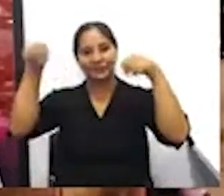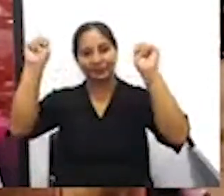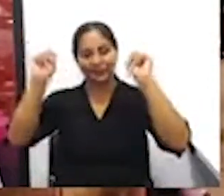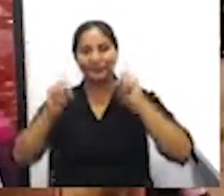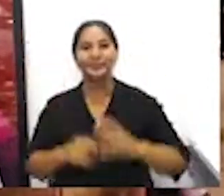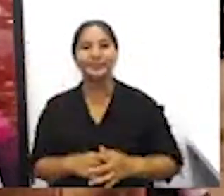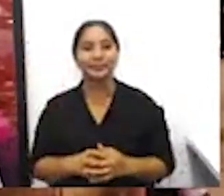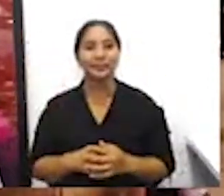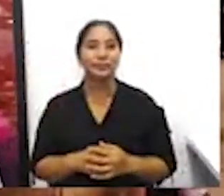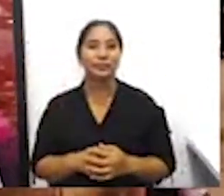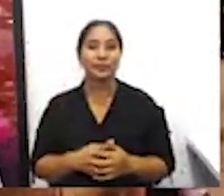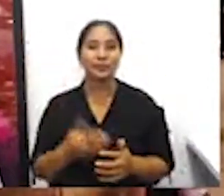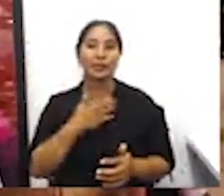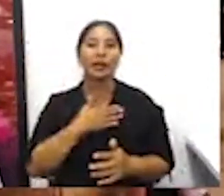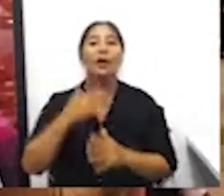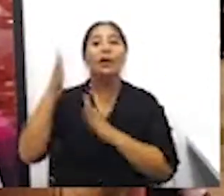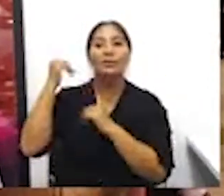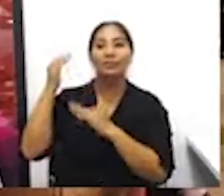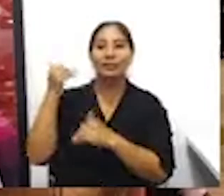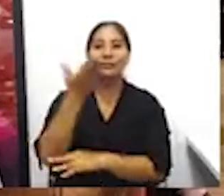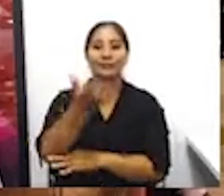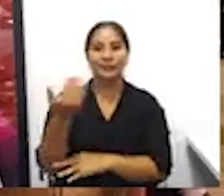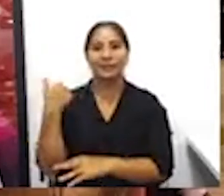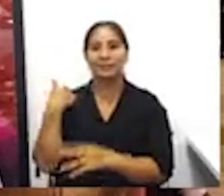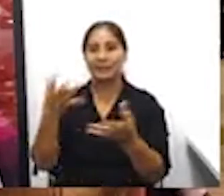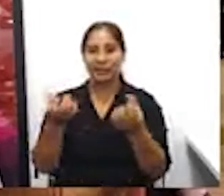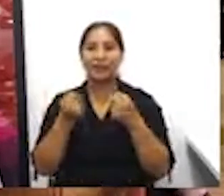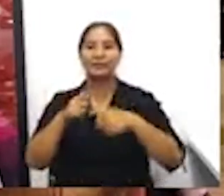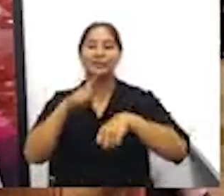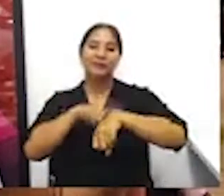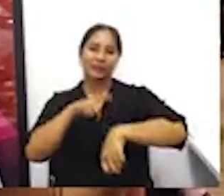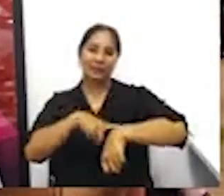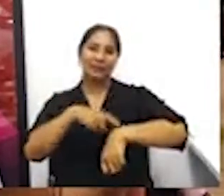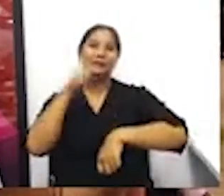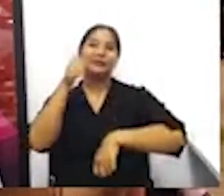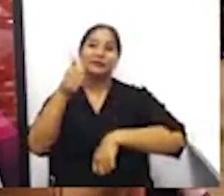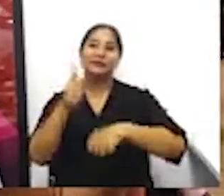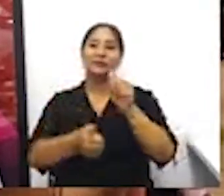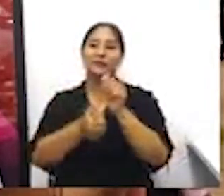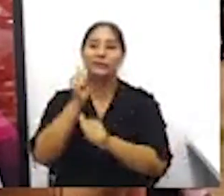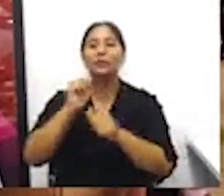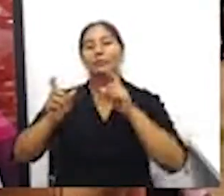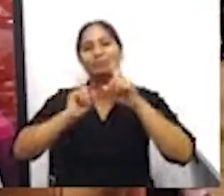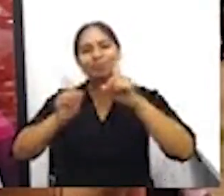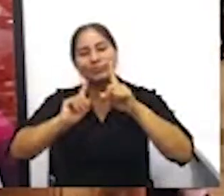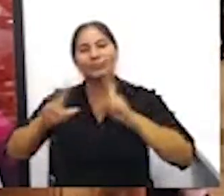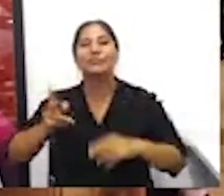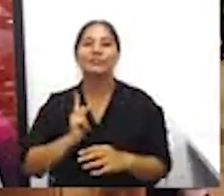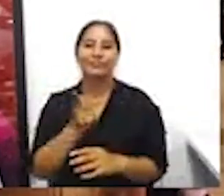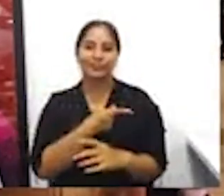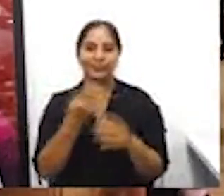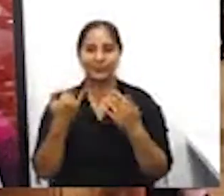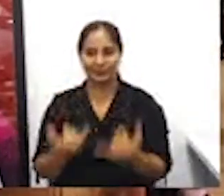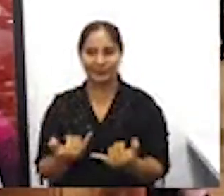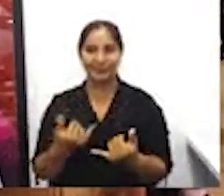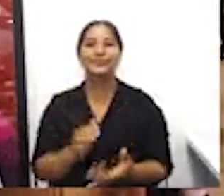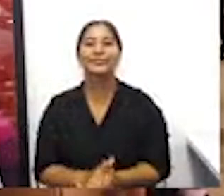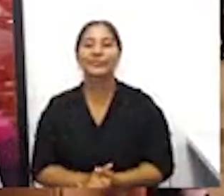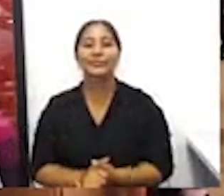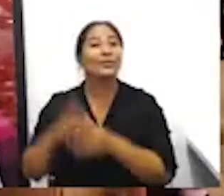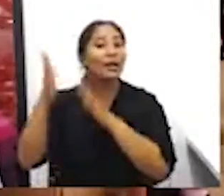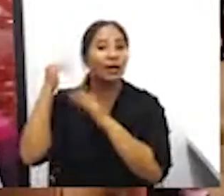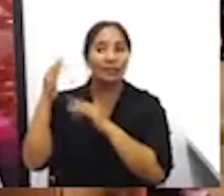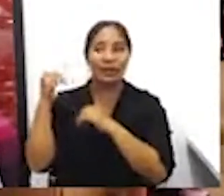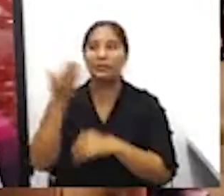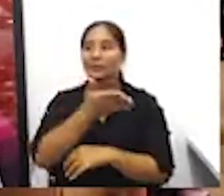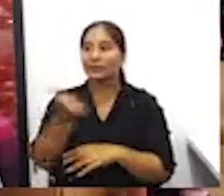and enjoy. Thank you very much. And enjoy hearing from the youth from the ASEAN. Sorry, and also the values in this room as